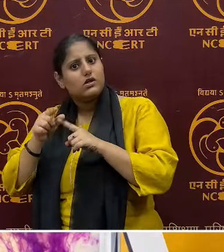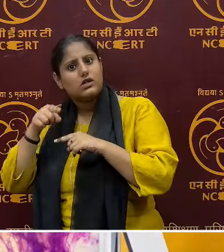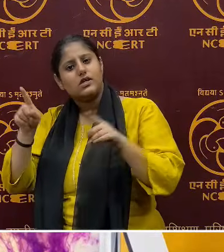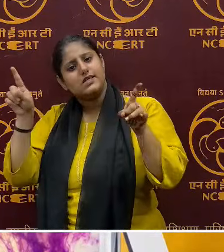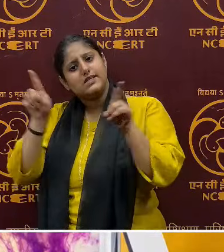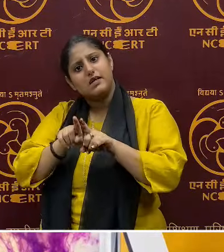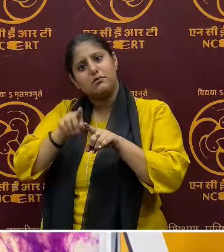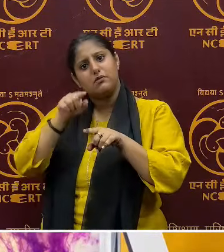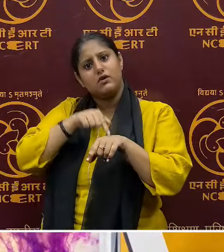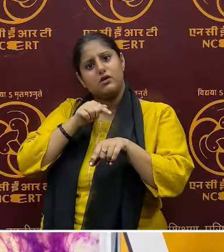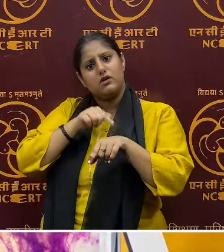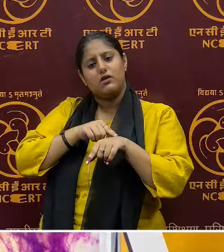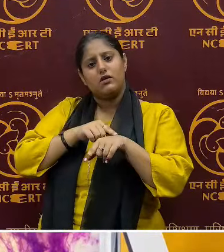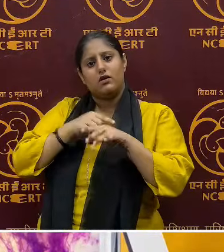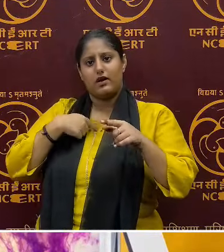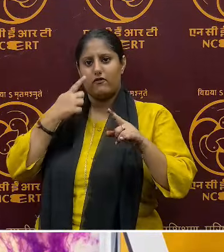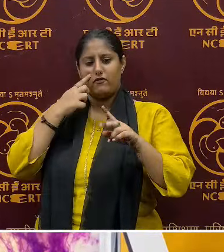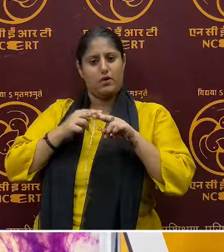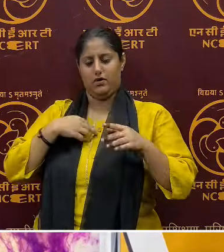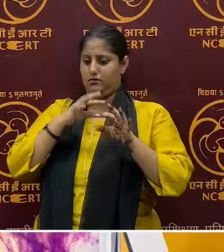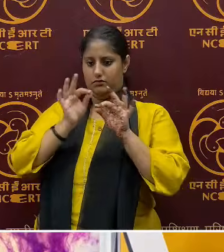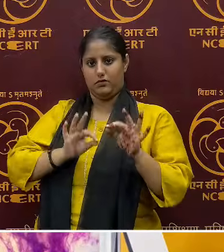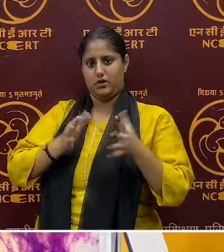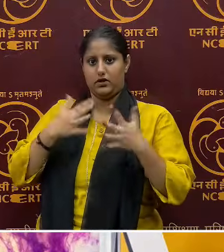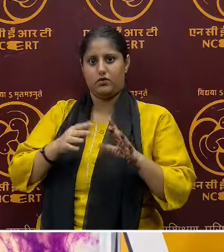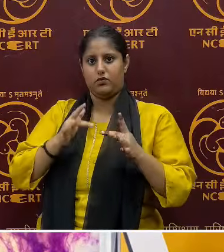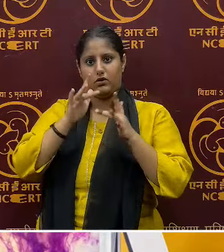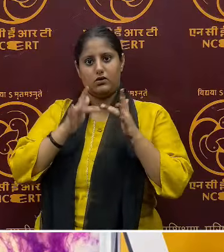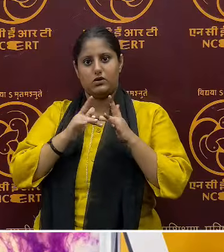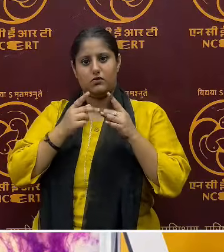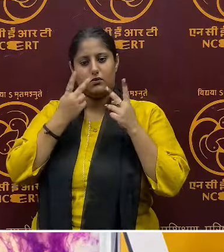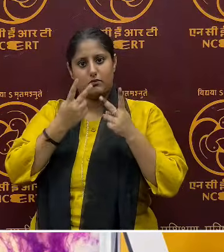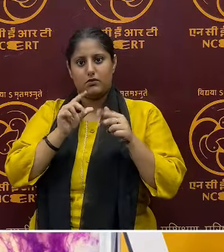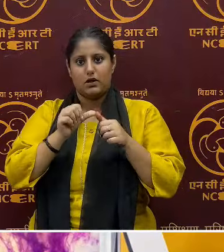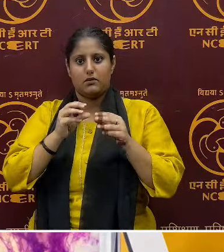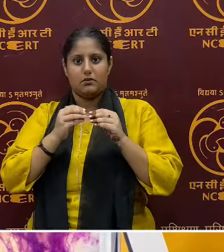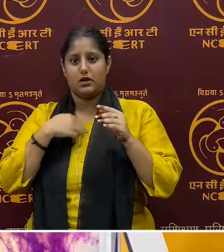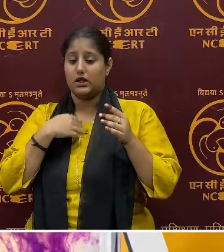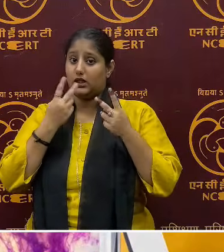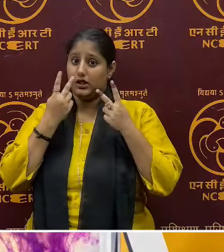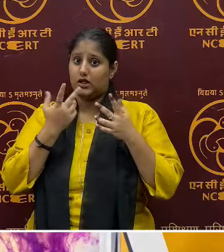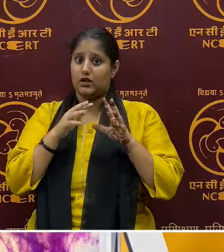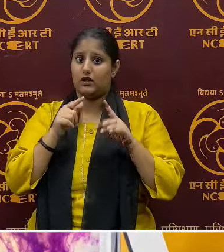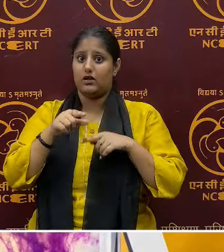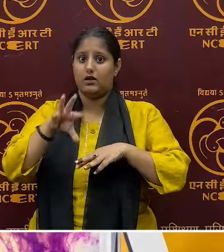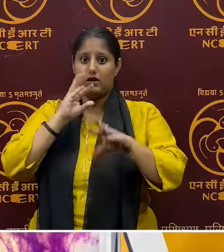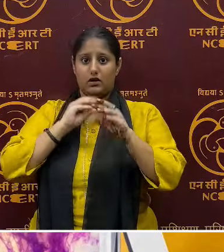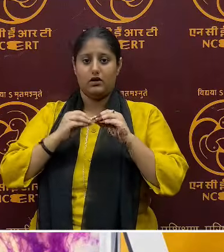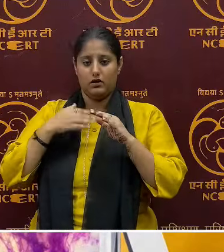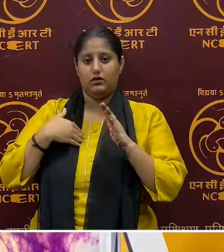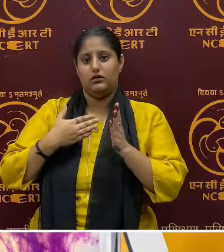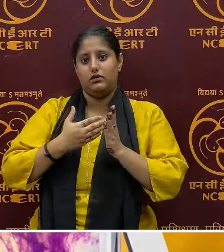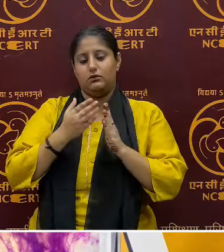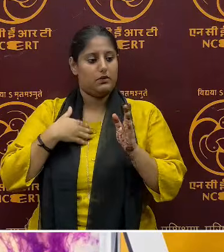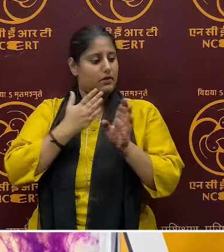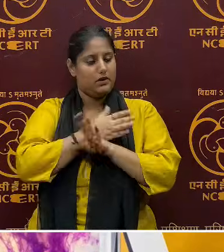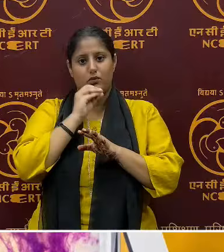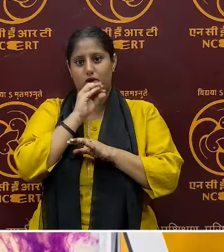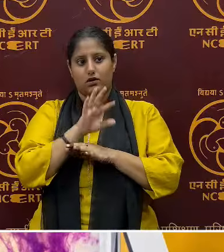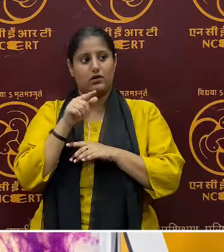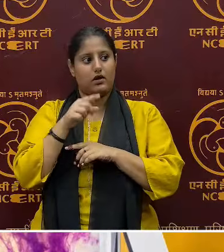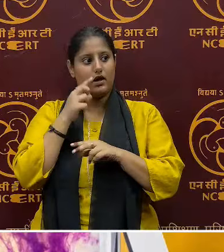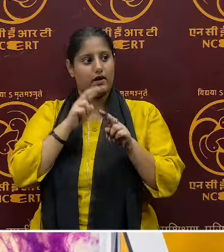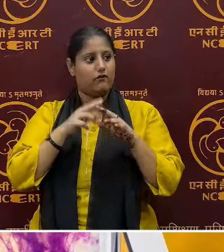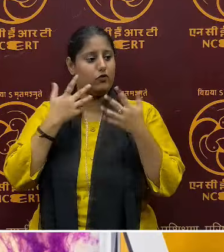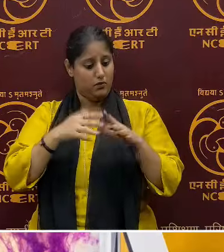after getting prepared, after performing the simulation in virtual labs? As you have mentioned, learning by doing. Yeah, correct. When you